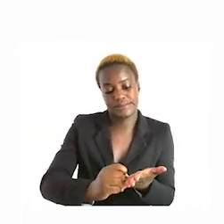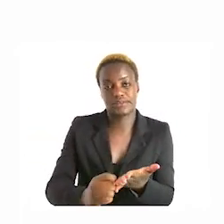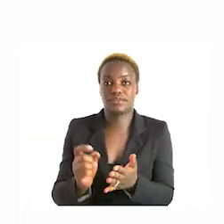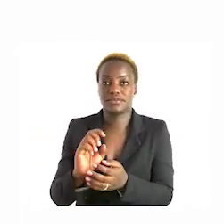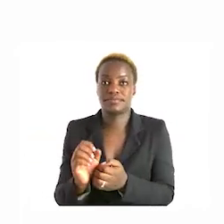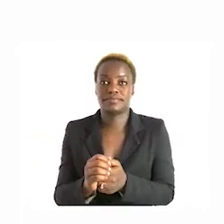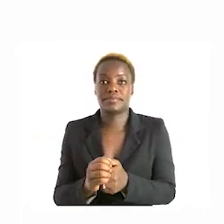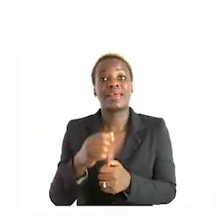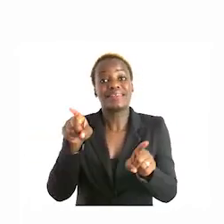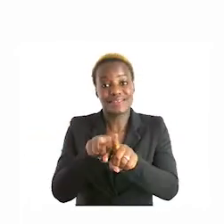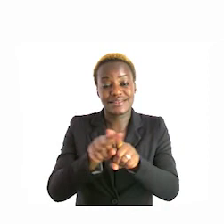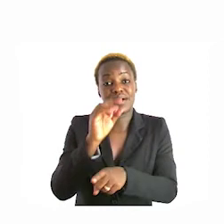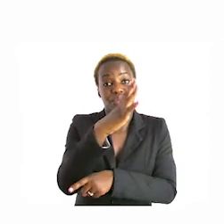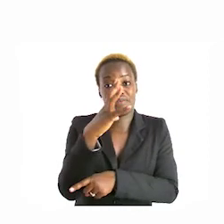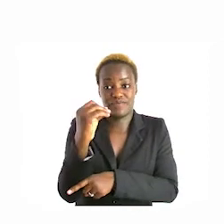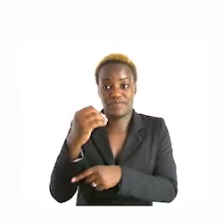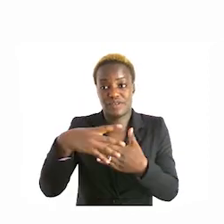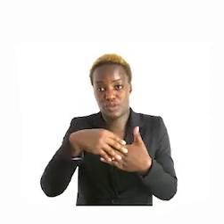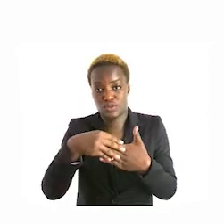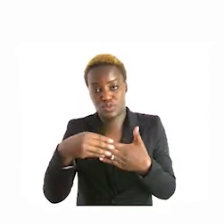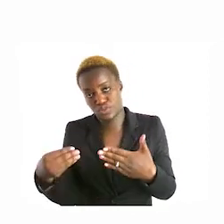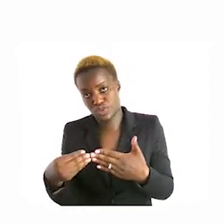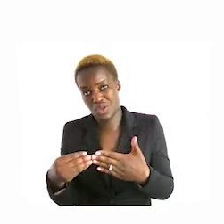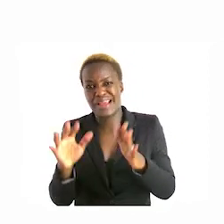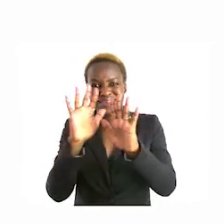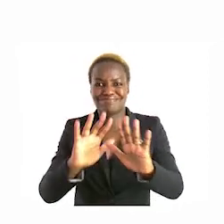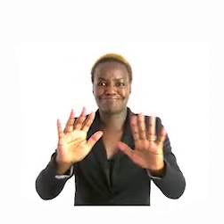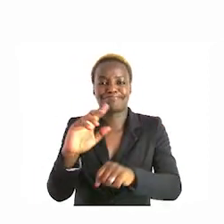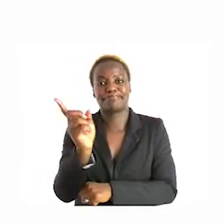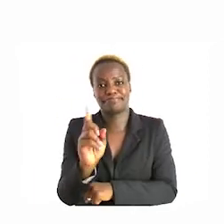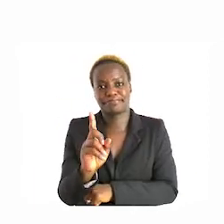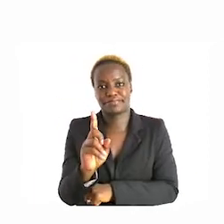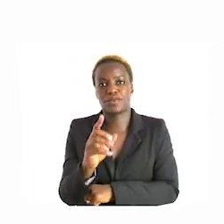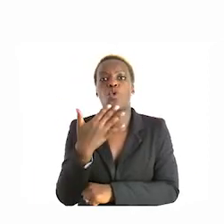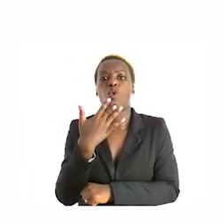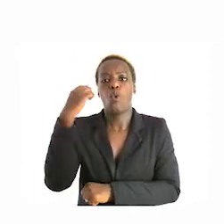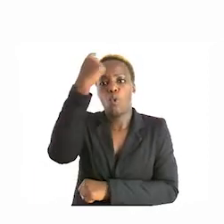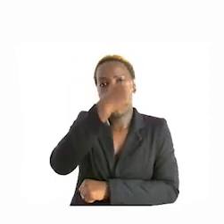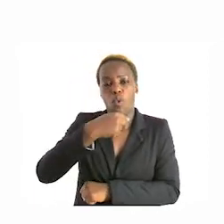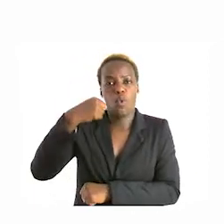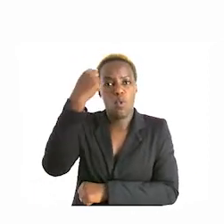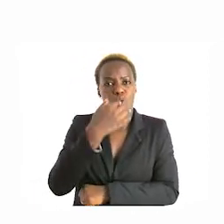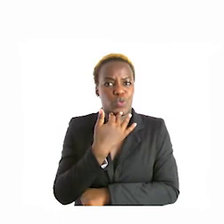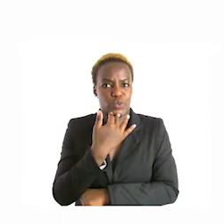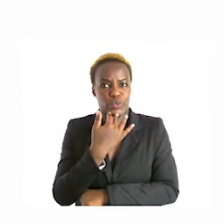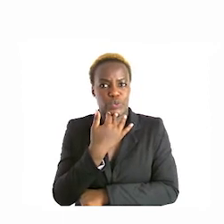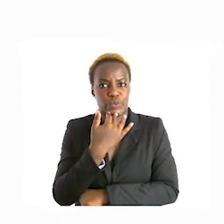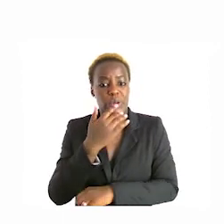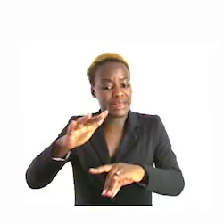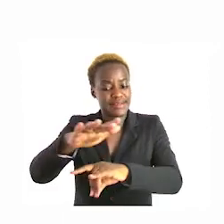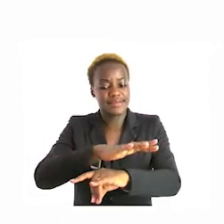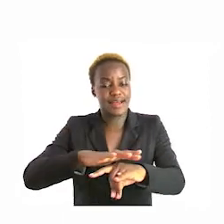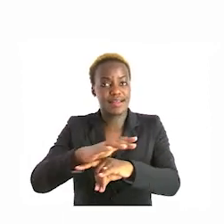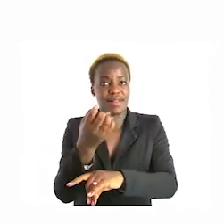as the $50 note. What color is the $50 note? Whose head is on the $50 note? The animal,